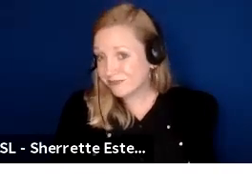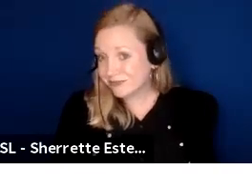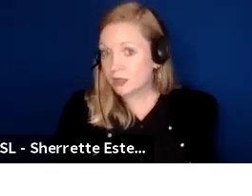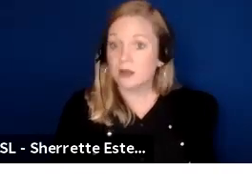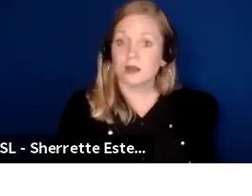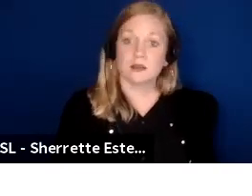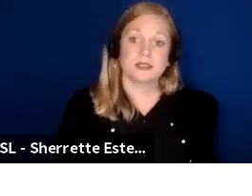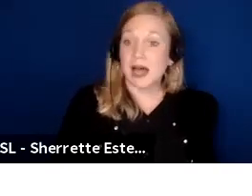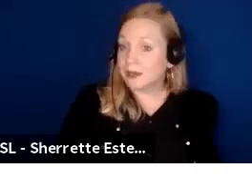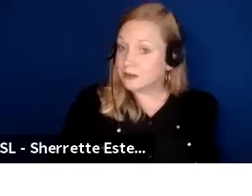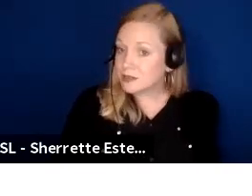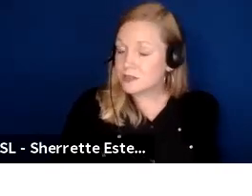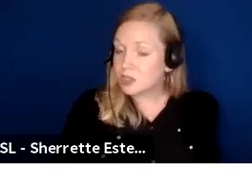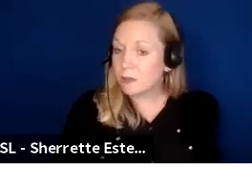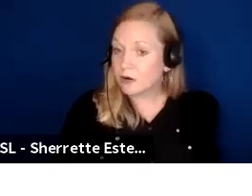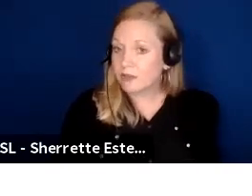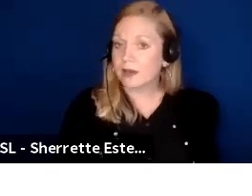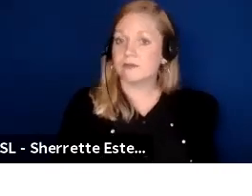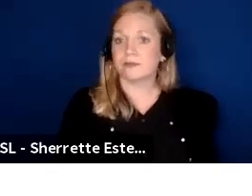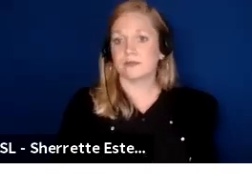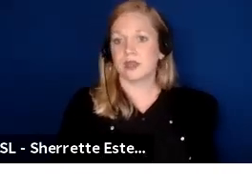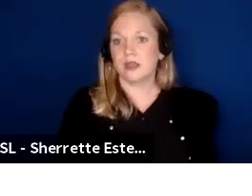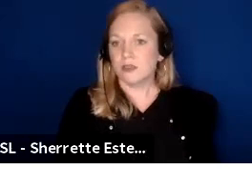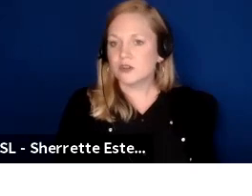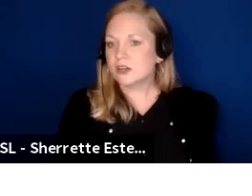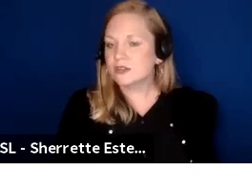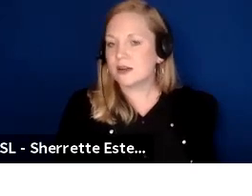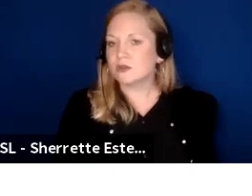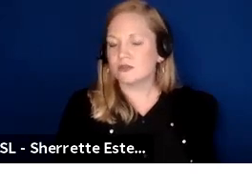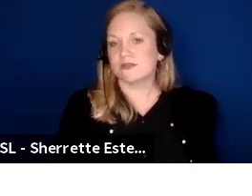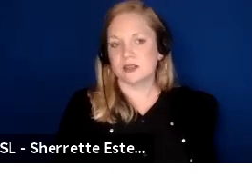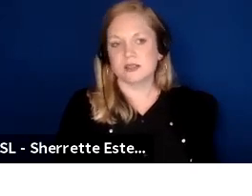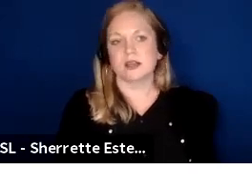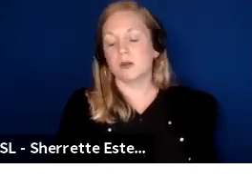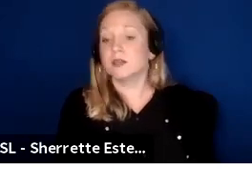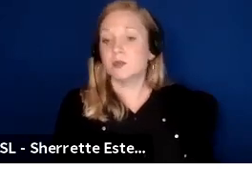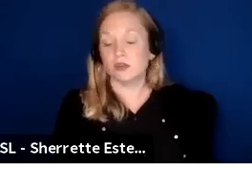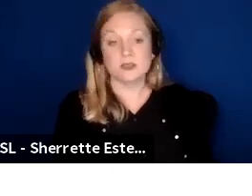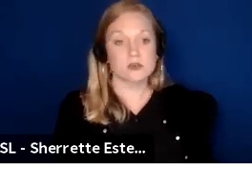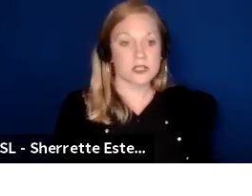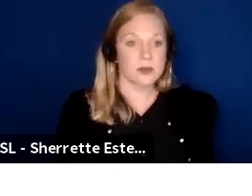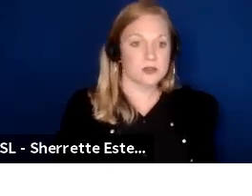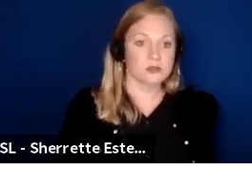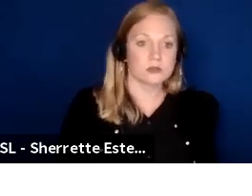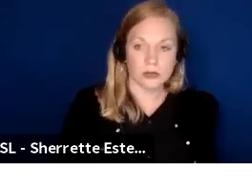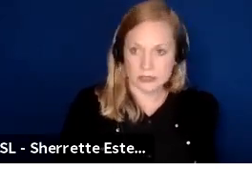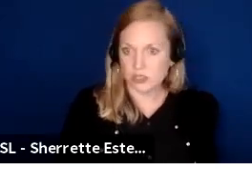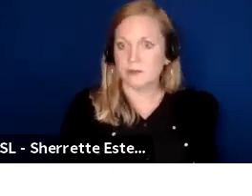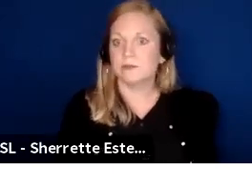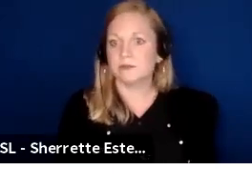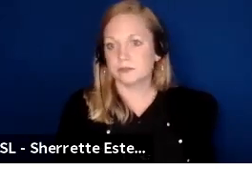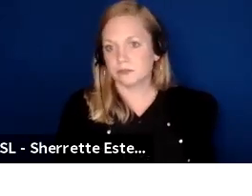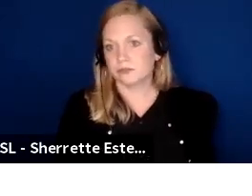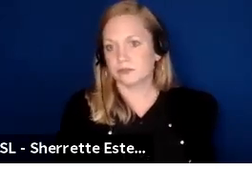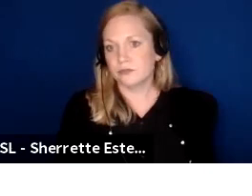Wayfinding, signs could be part of that. There's actually several different design elements when you're considering spatial